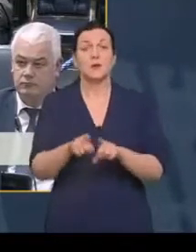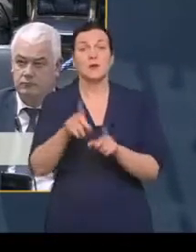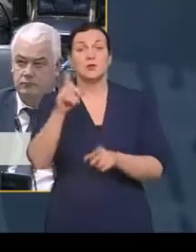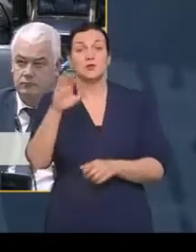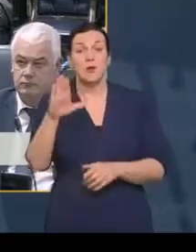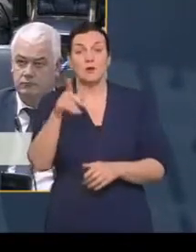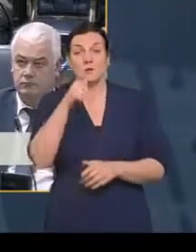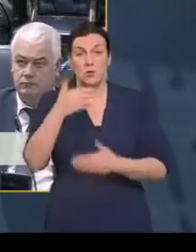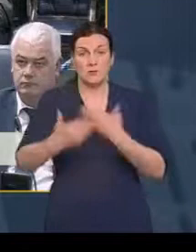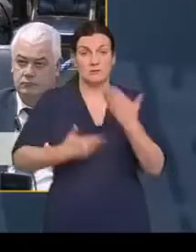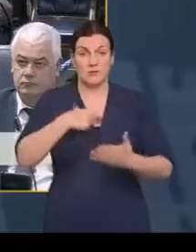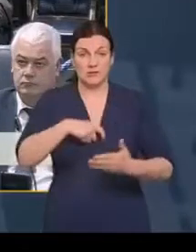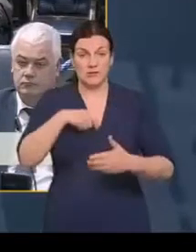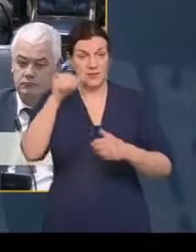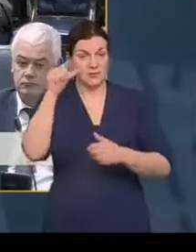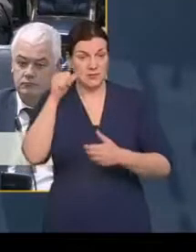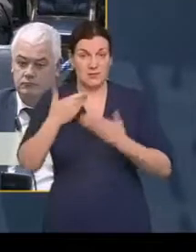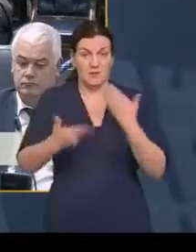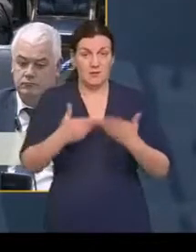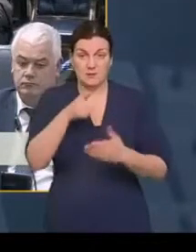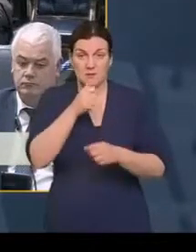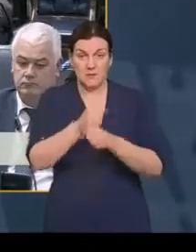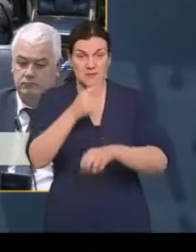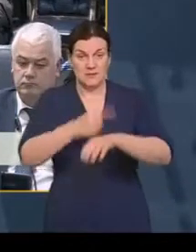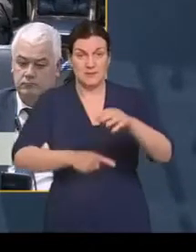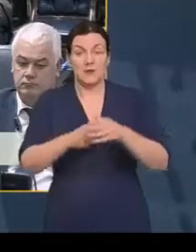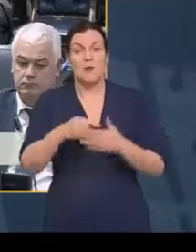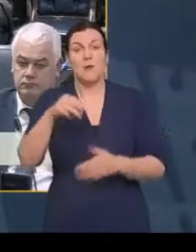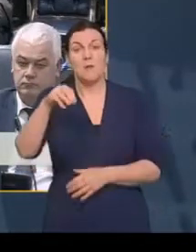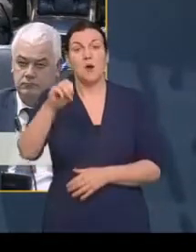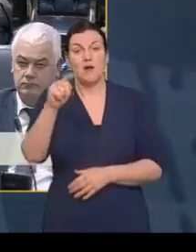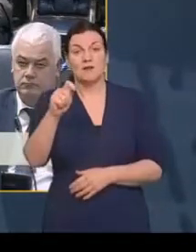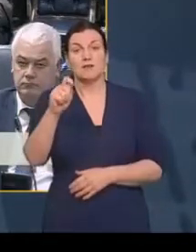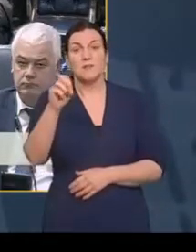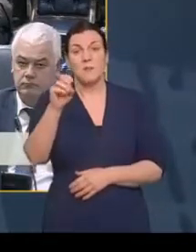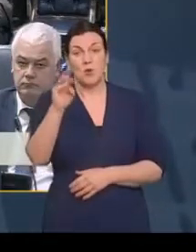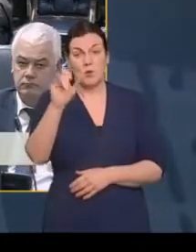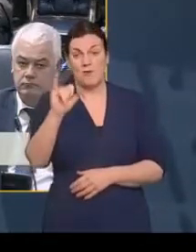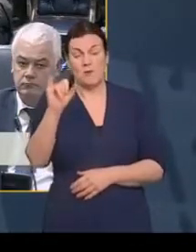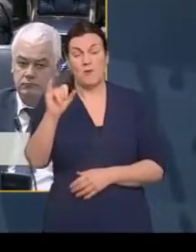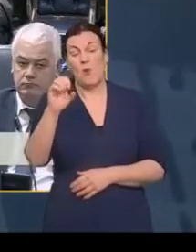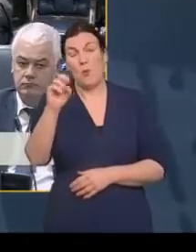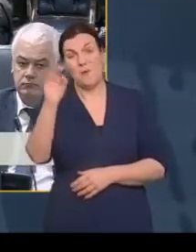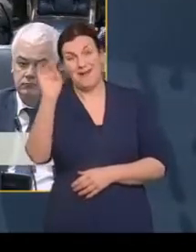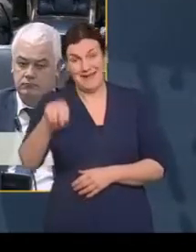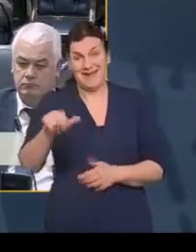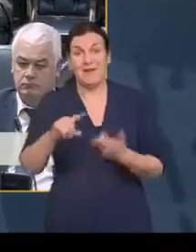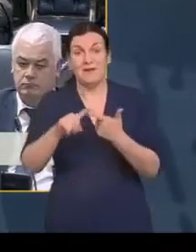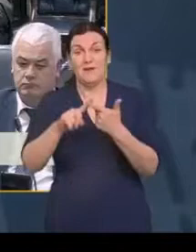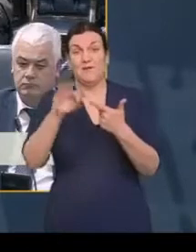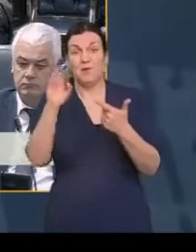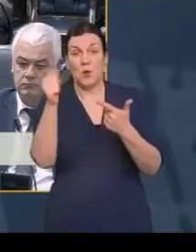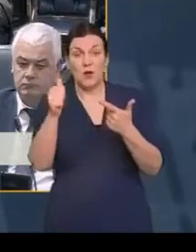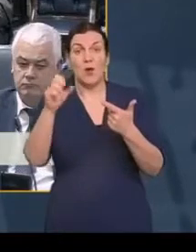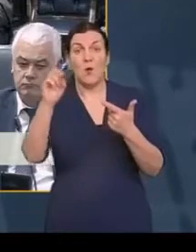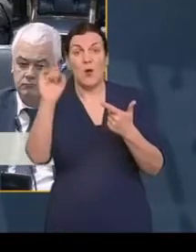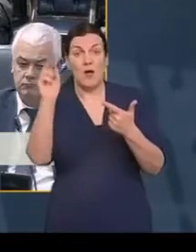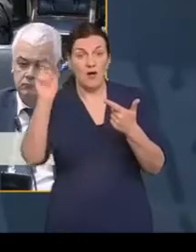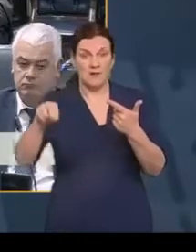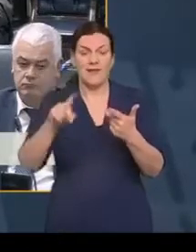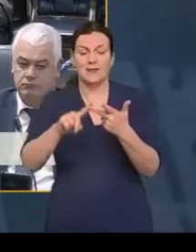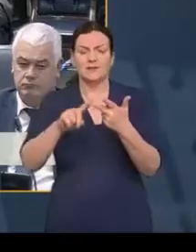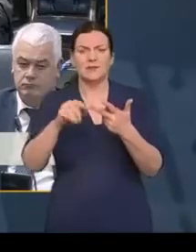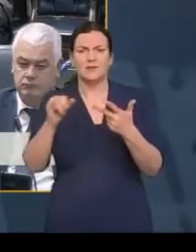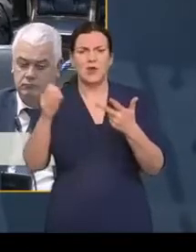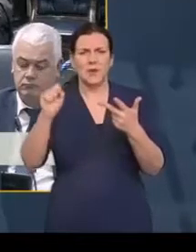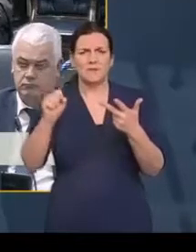Dáil spokesperson yesterday in the Dáil Chamber on disabilities, Margaret Murphy O'Mahony and Fiona O'Loughlin, and to James Brown, who